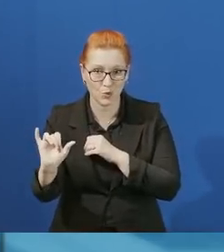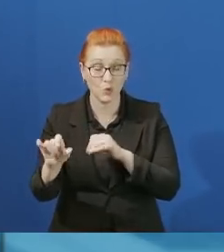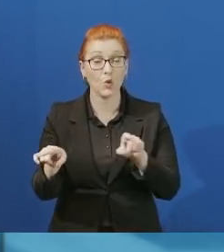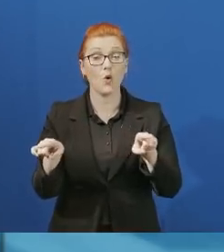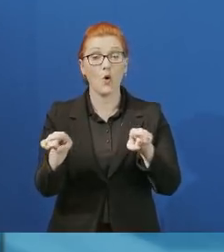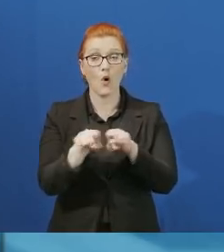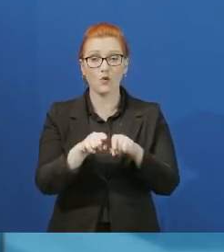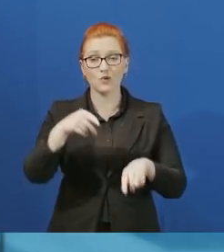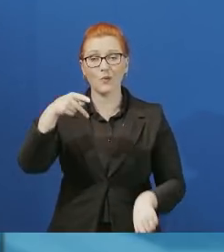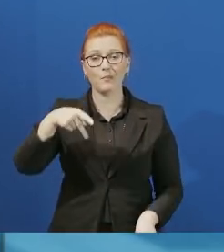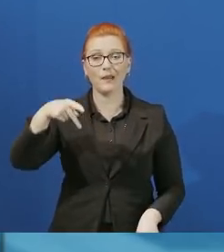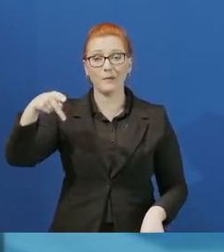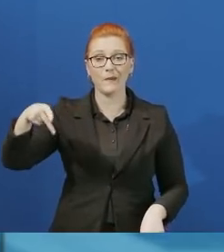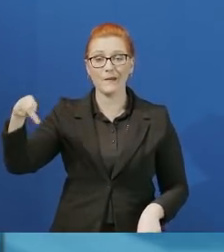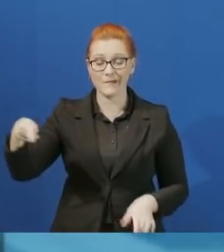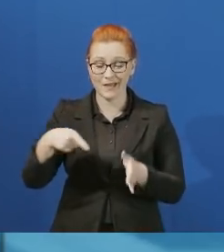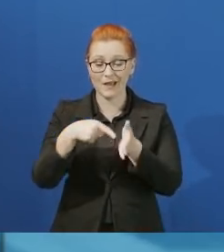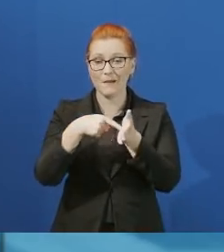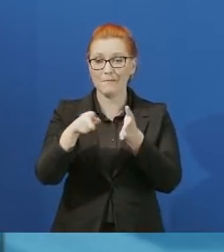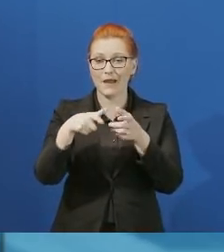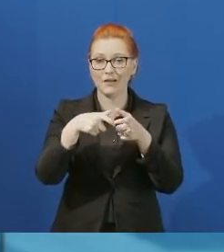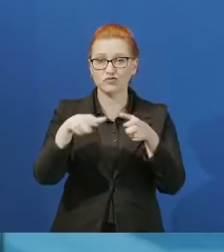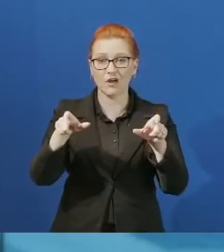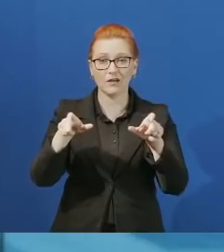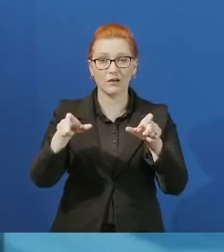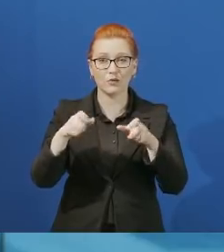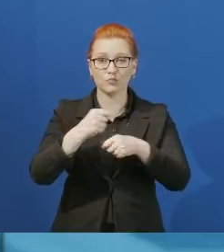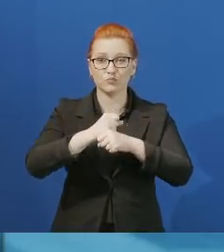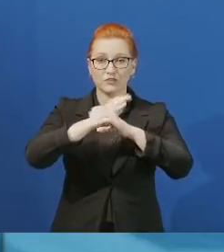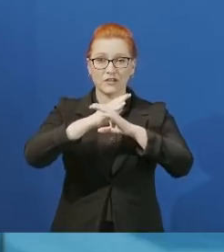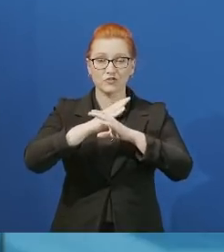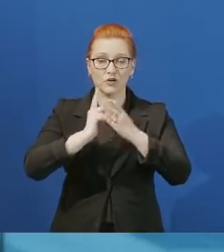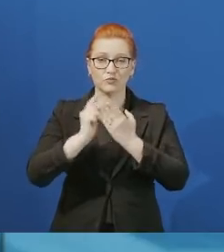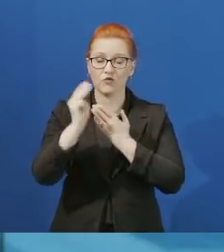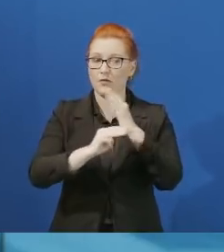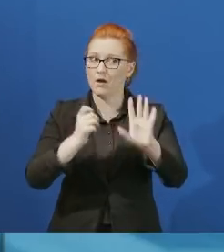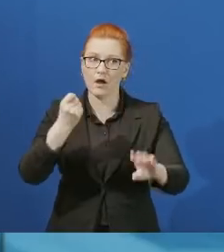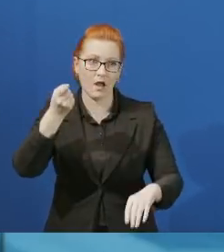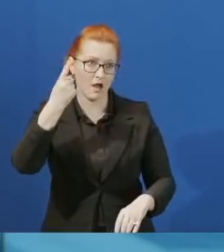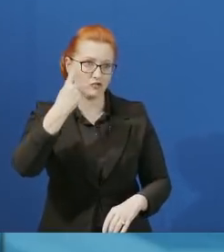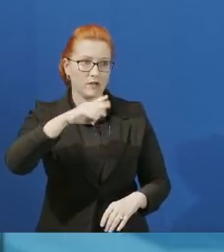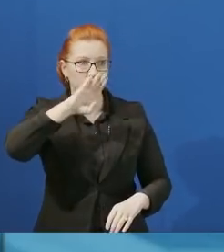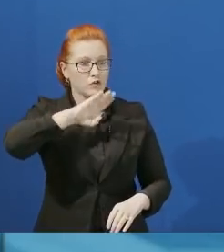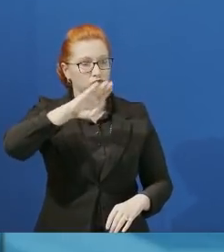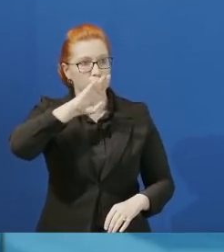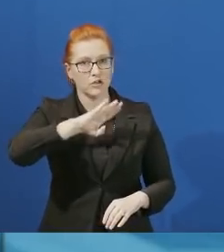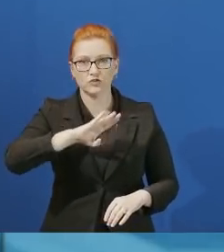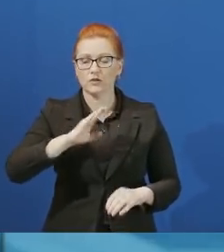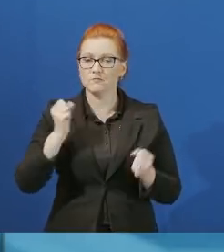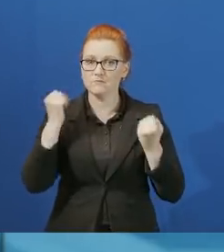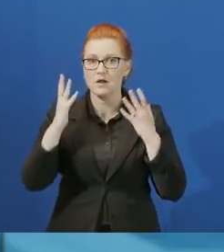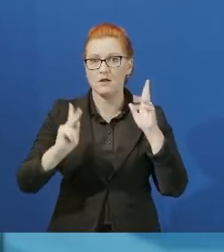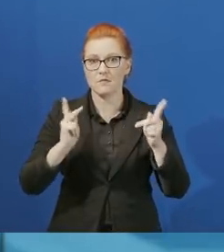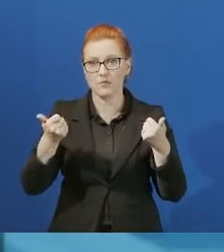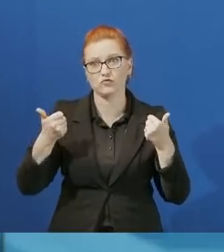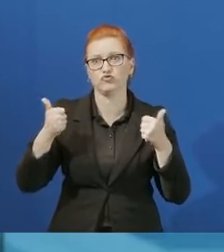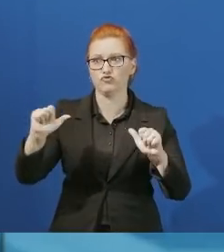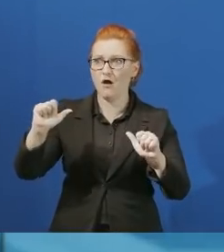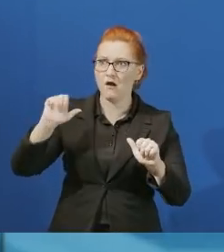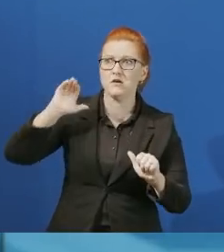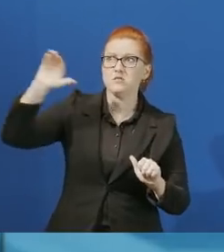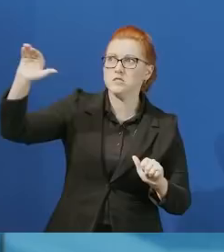Paycheck Protection Program from Congress, and I understand the frustration that not everyone has been able to access this. I